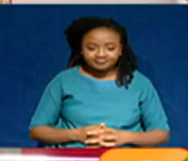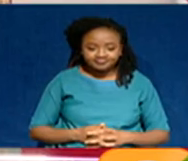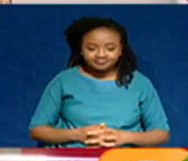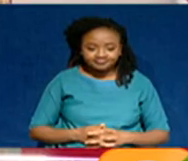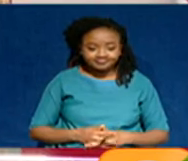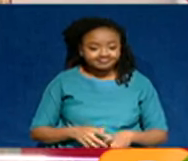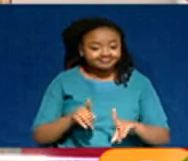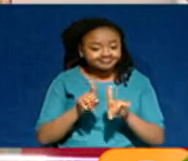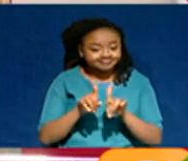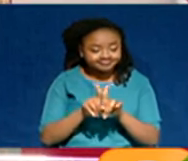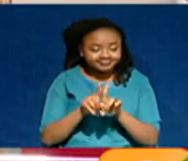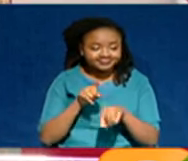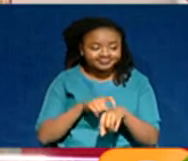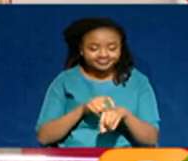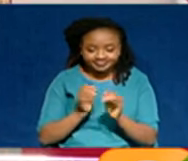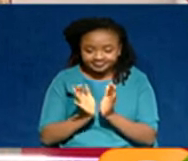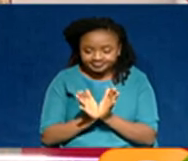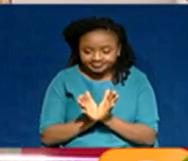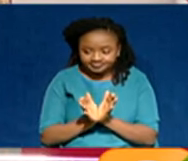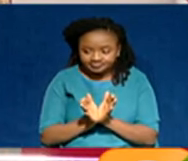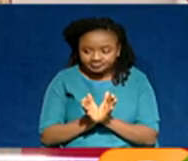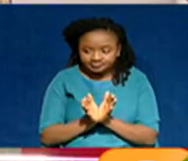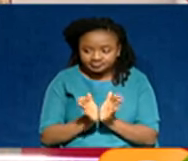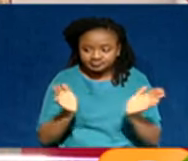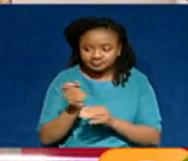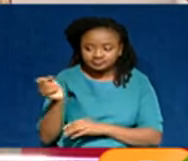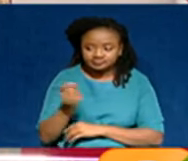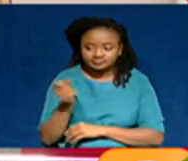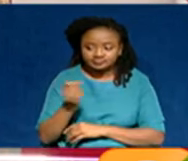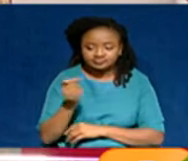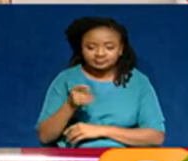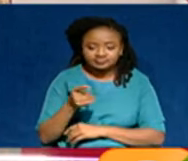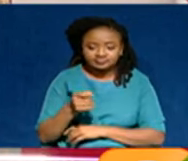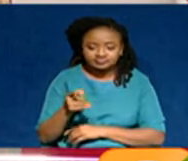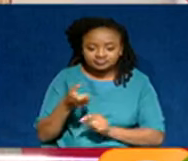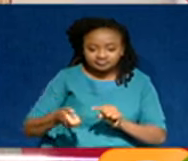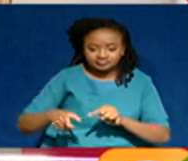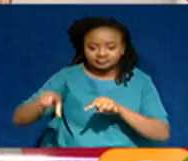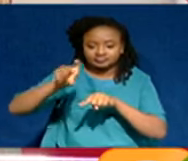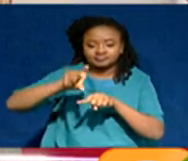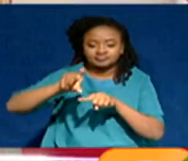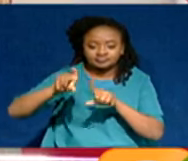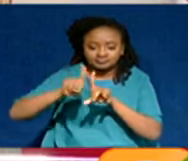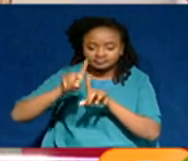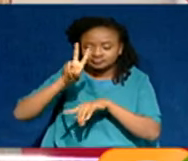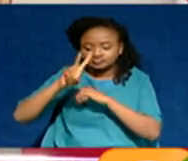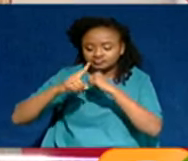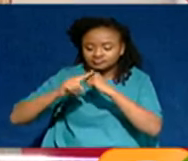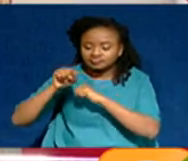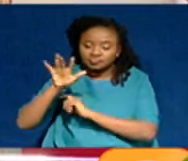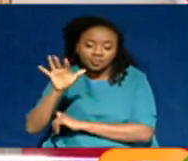Over the same period, public service wage bill also grew by